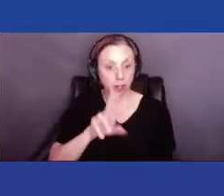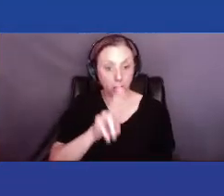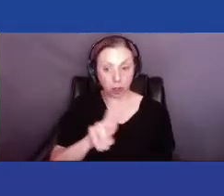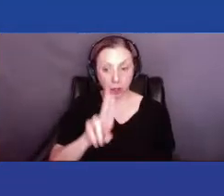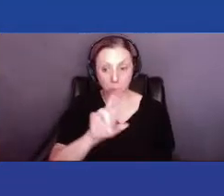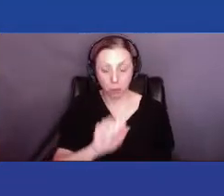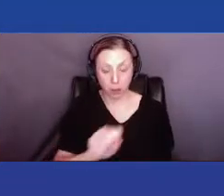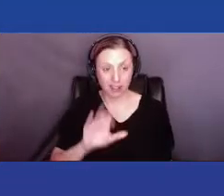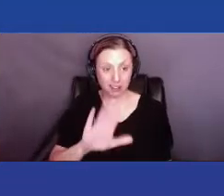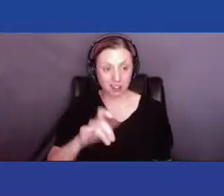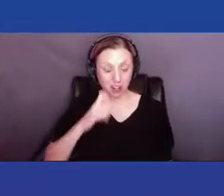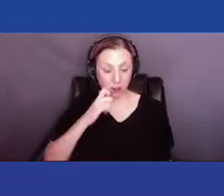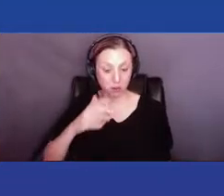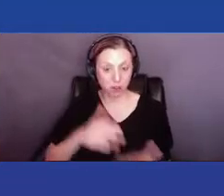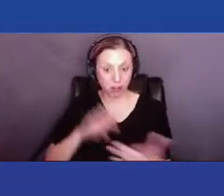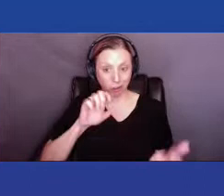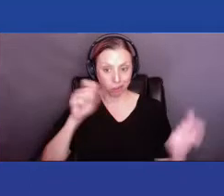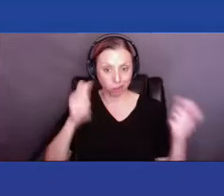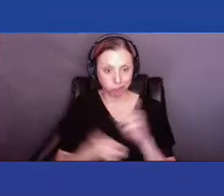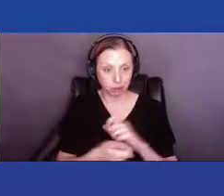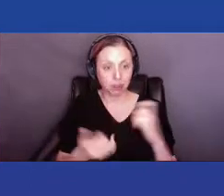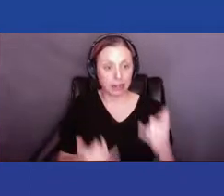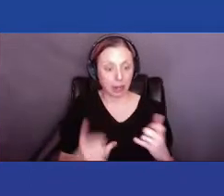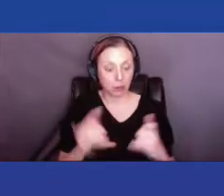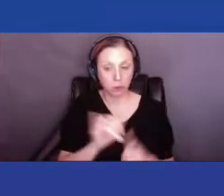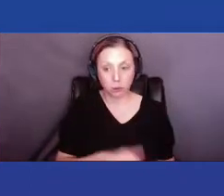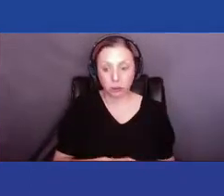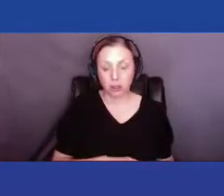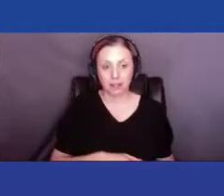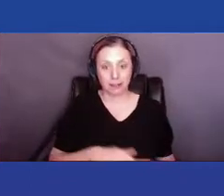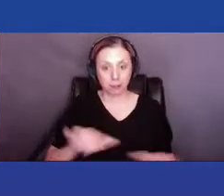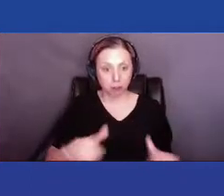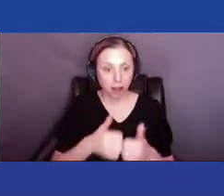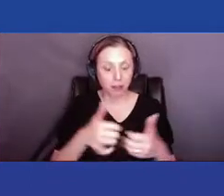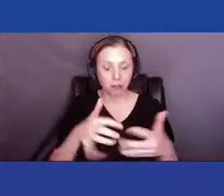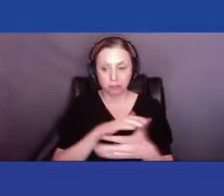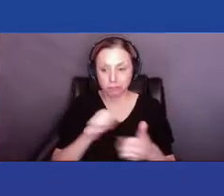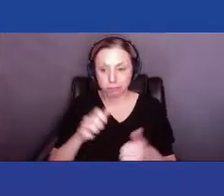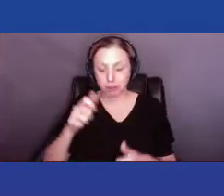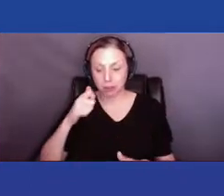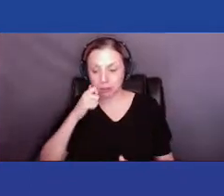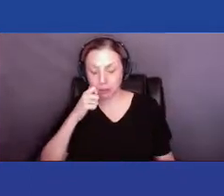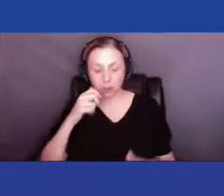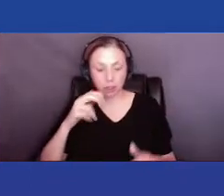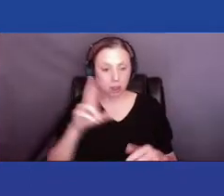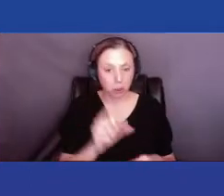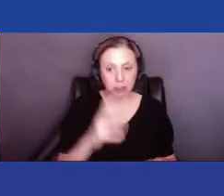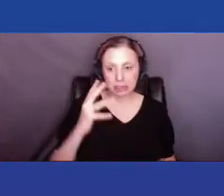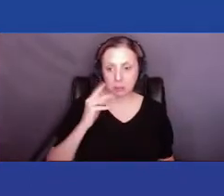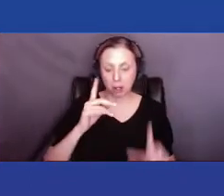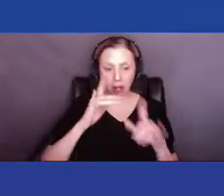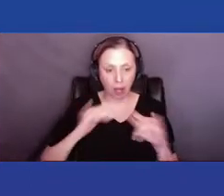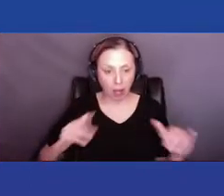US's racial reckoning, all intersecting oppressions born of hundreds